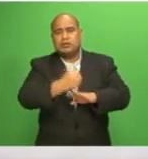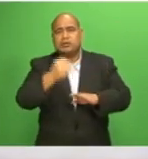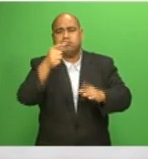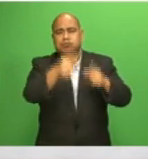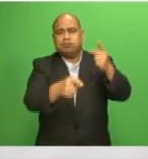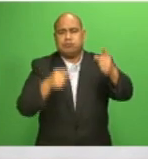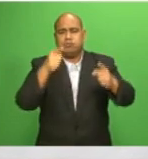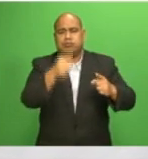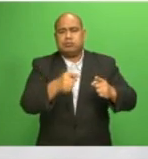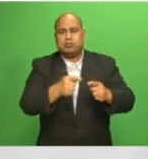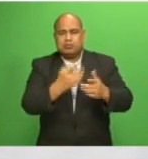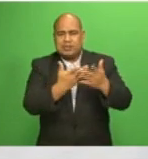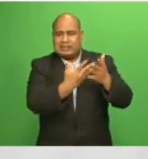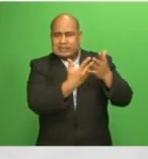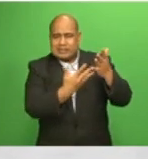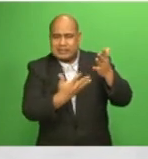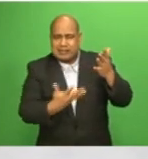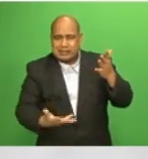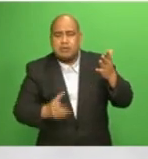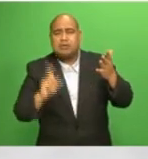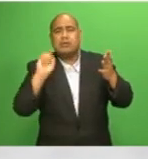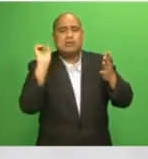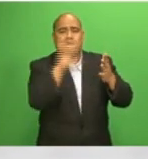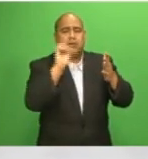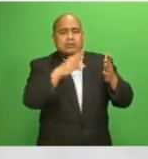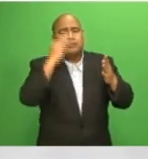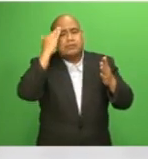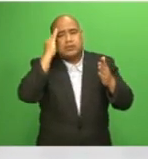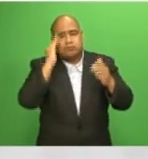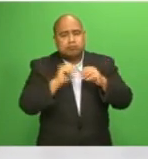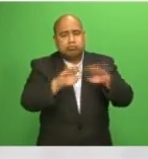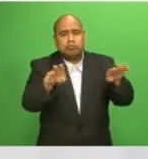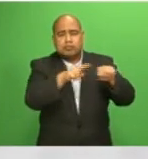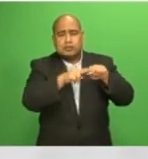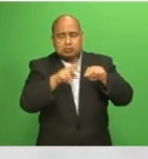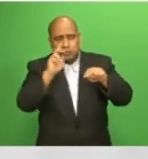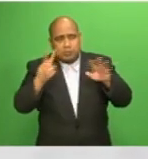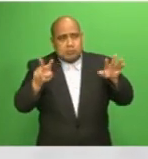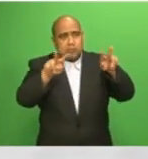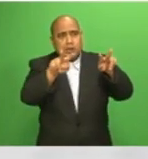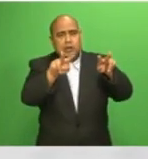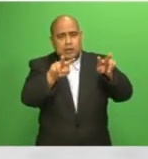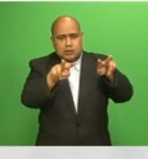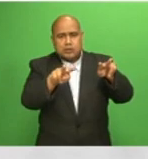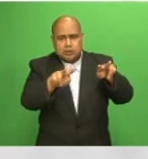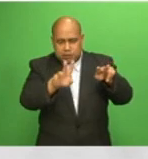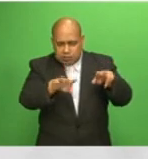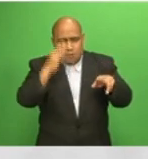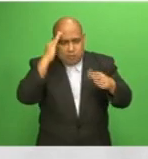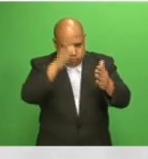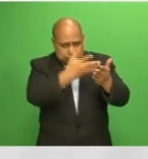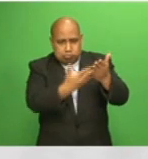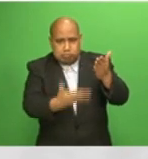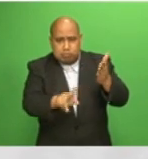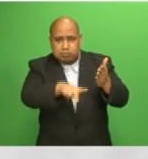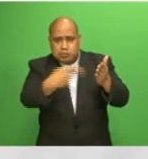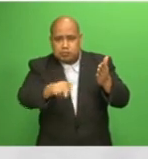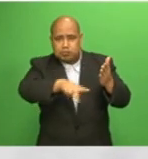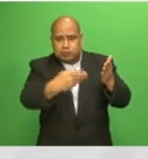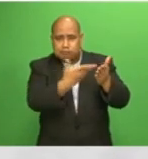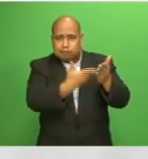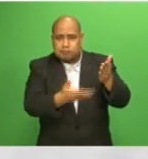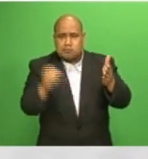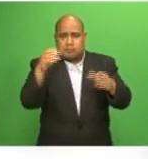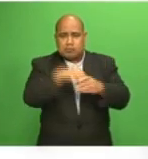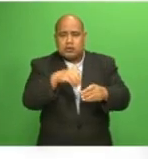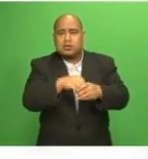the notorious Fiji Exposed Forum, other related Fiji Exposed pages and Samachar Darshan. Khan has been in particular writing a